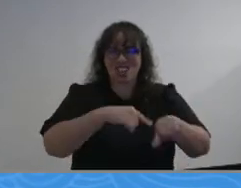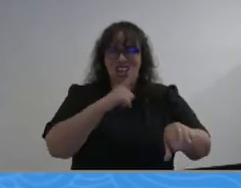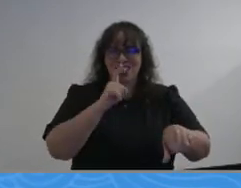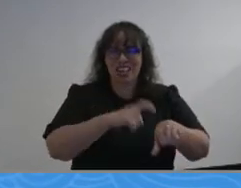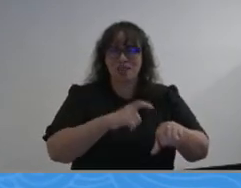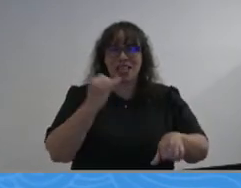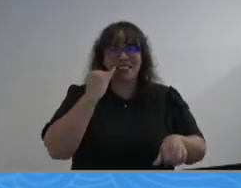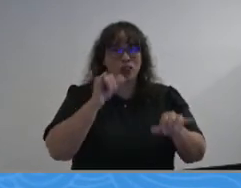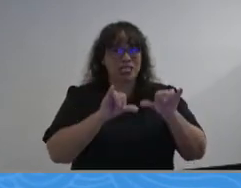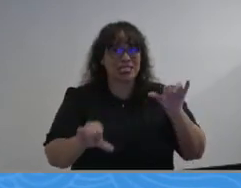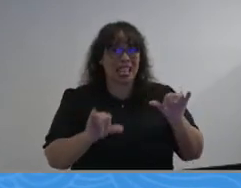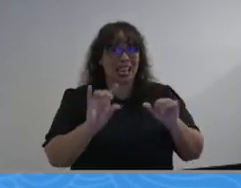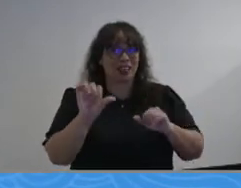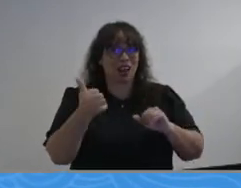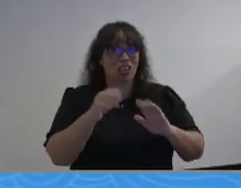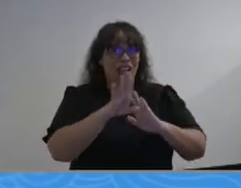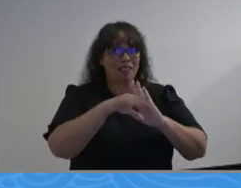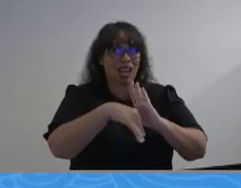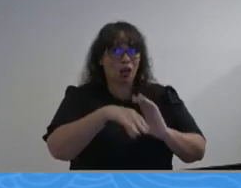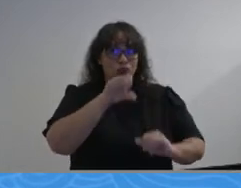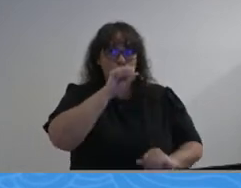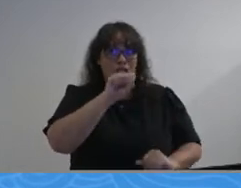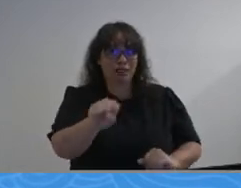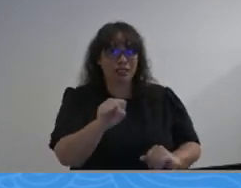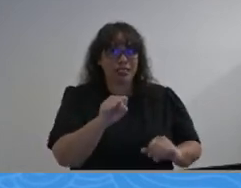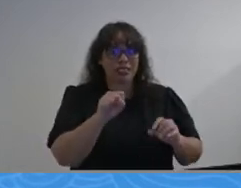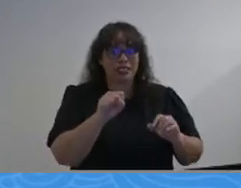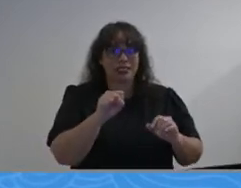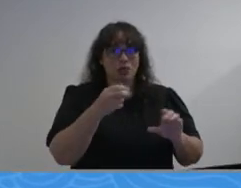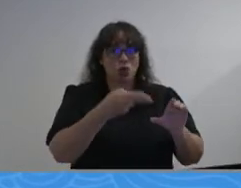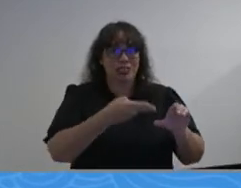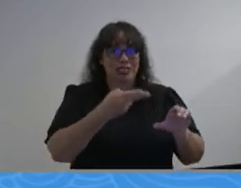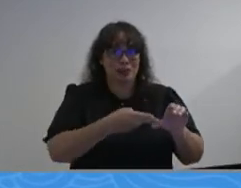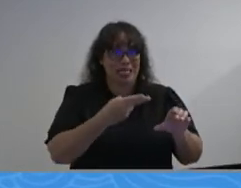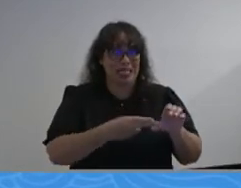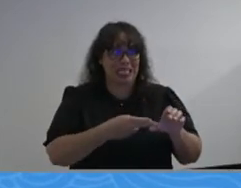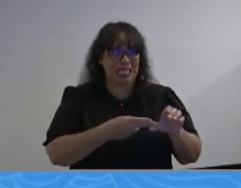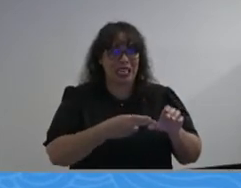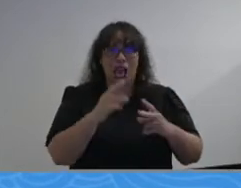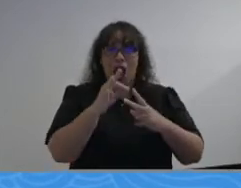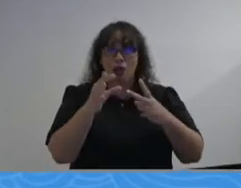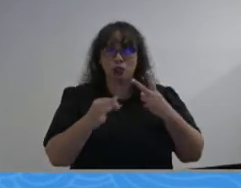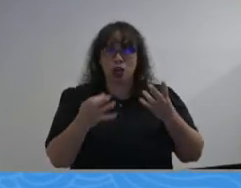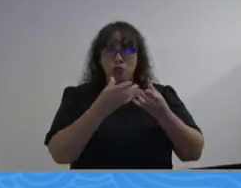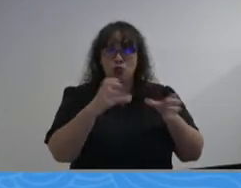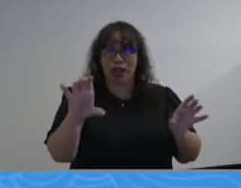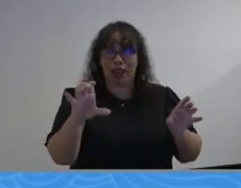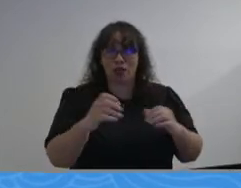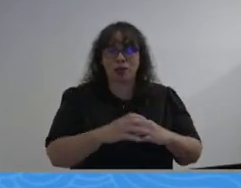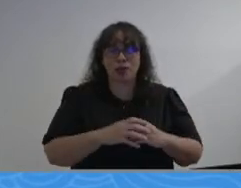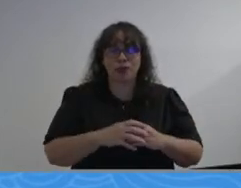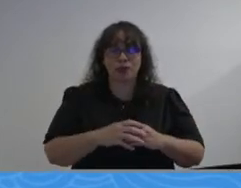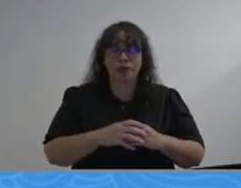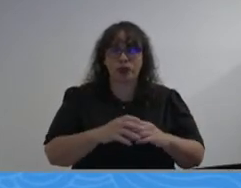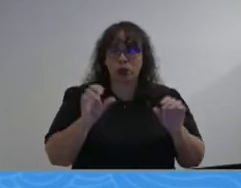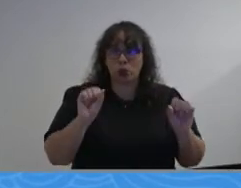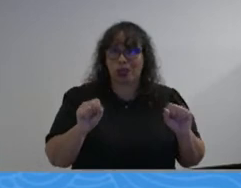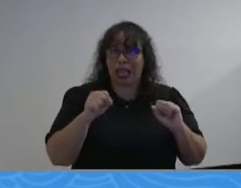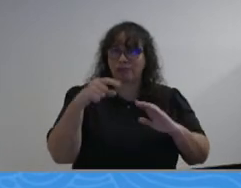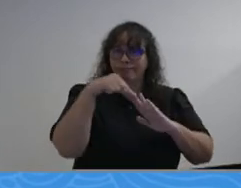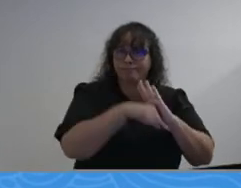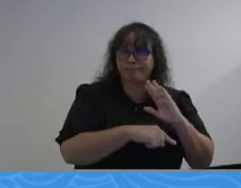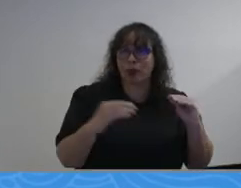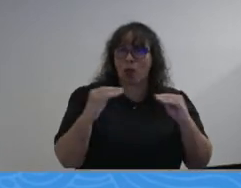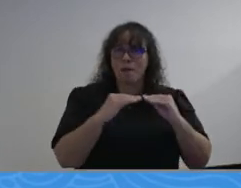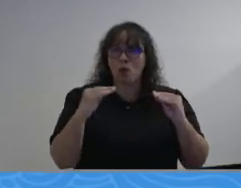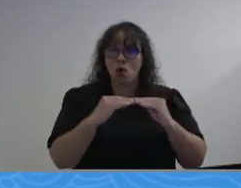stay for another half an hour, we'd love to have you participate in the optional breakouts where we can delve more